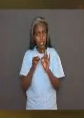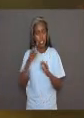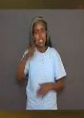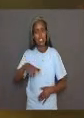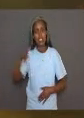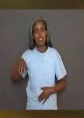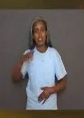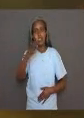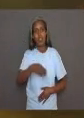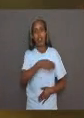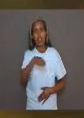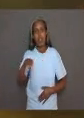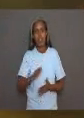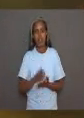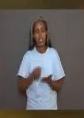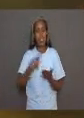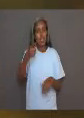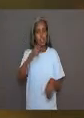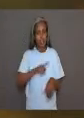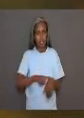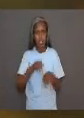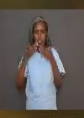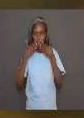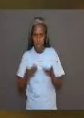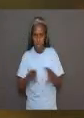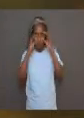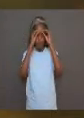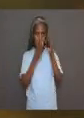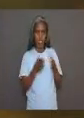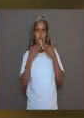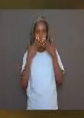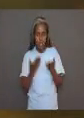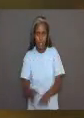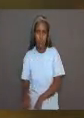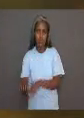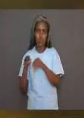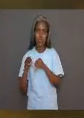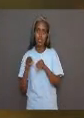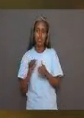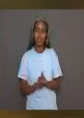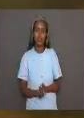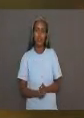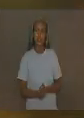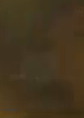statistical graphs. Until then, thank you, teacher. Thank you, students.